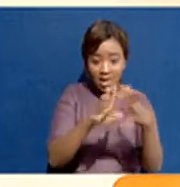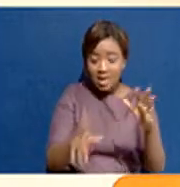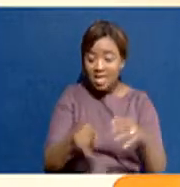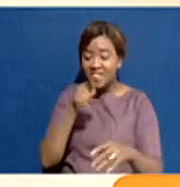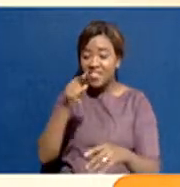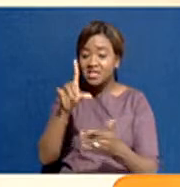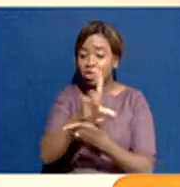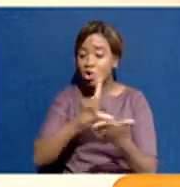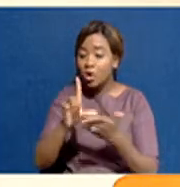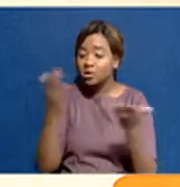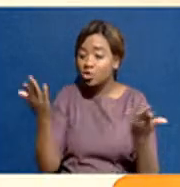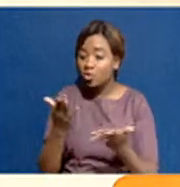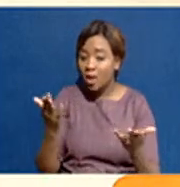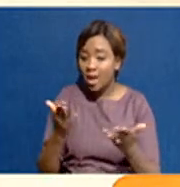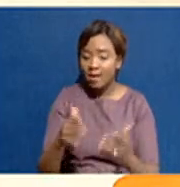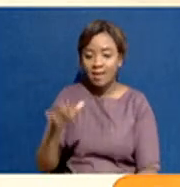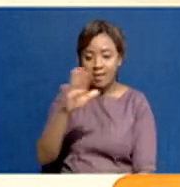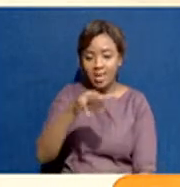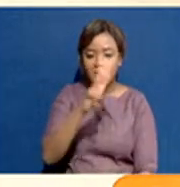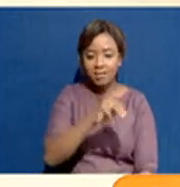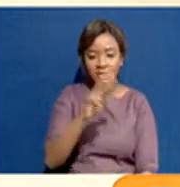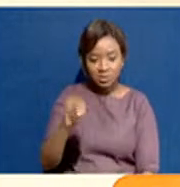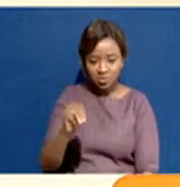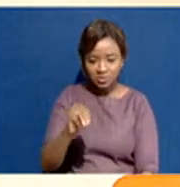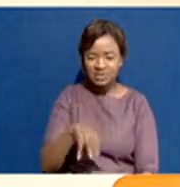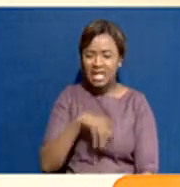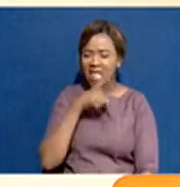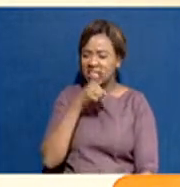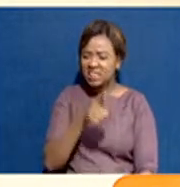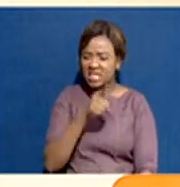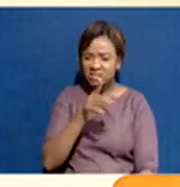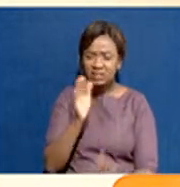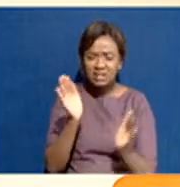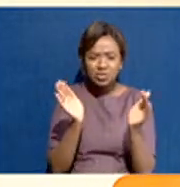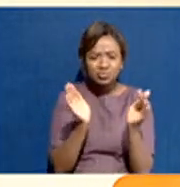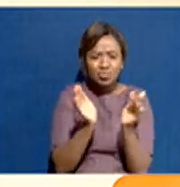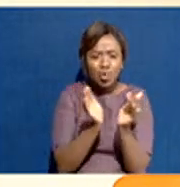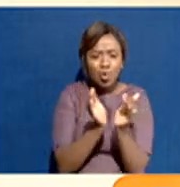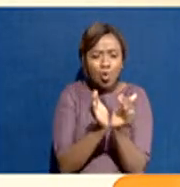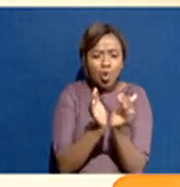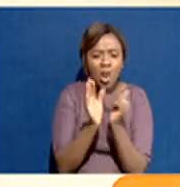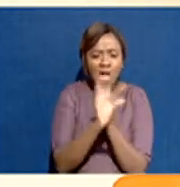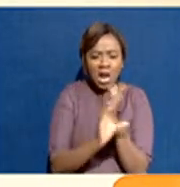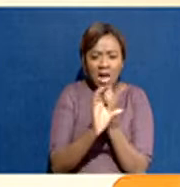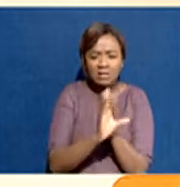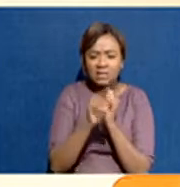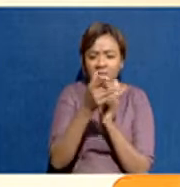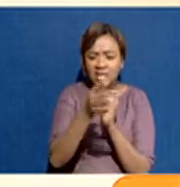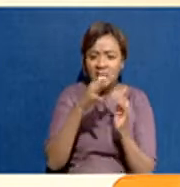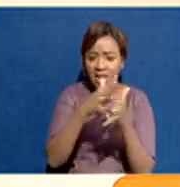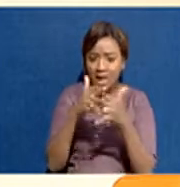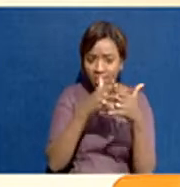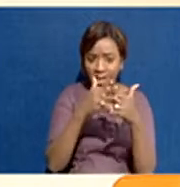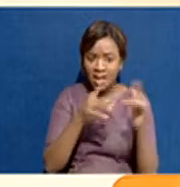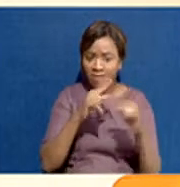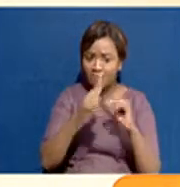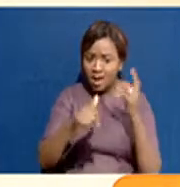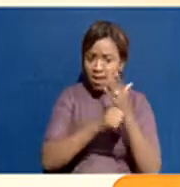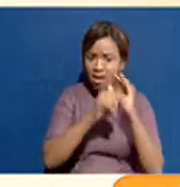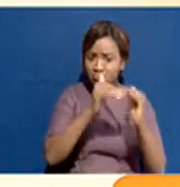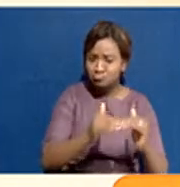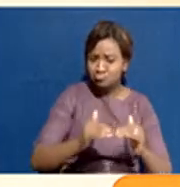is located in Massachusetts, one of the smallest states in America, but it has cut its name as one of the